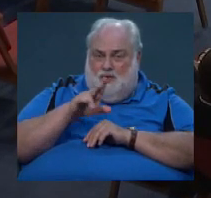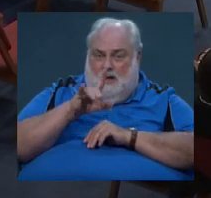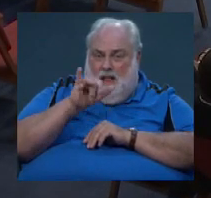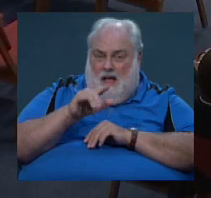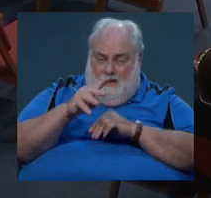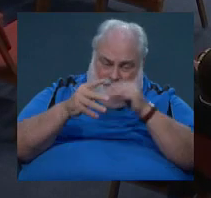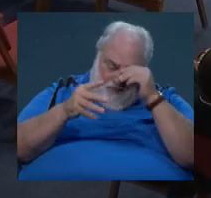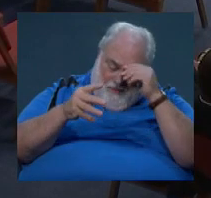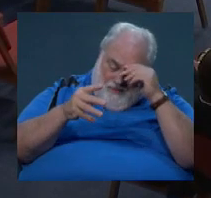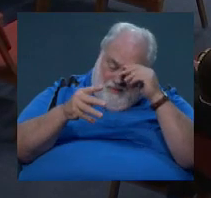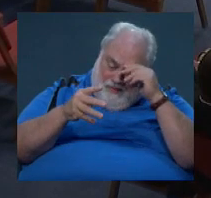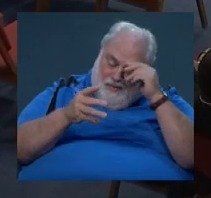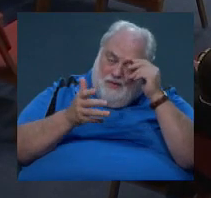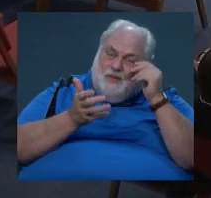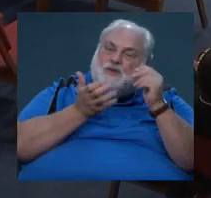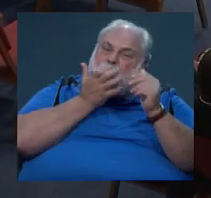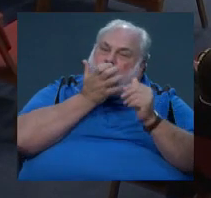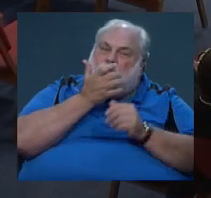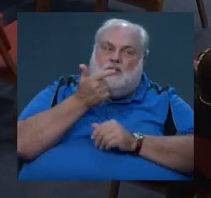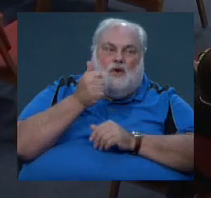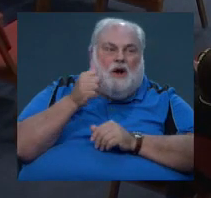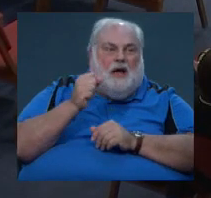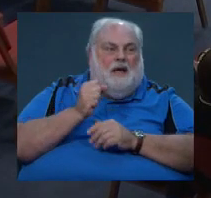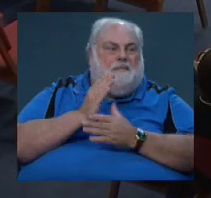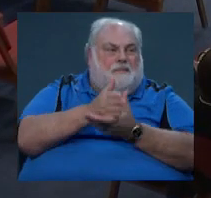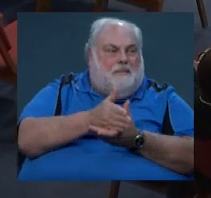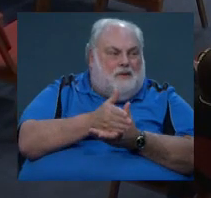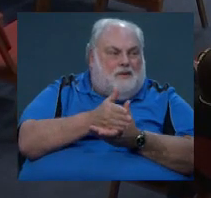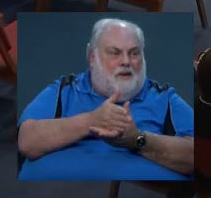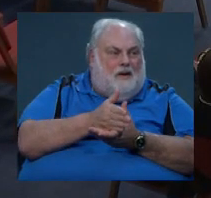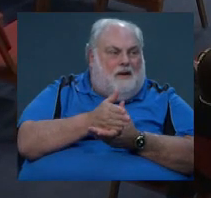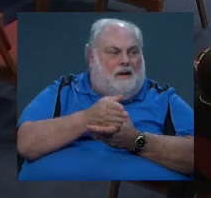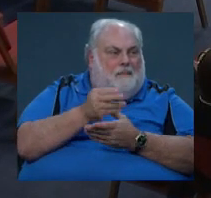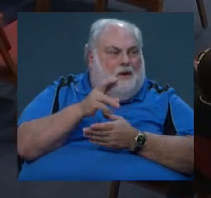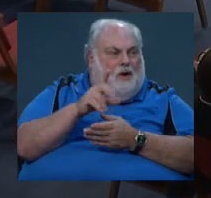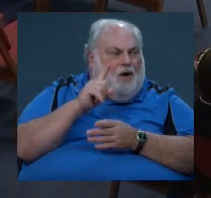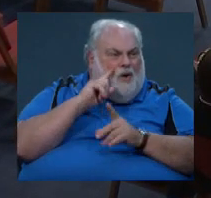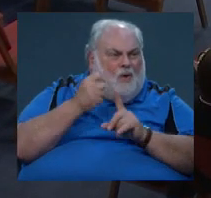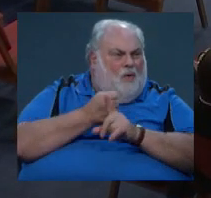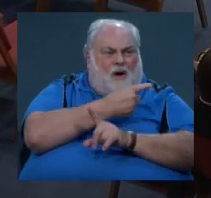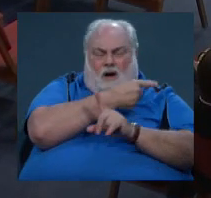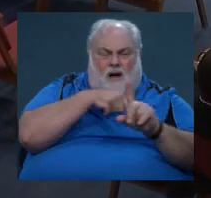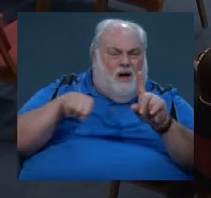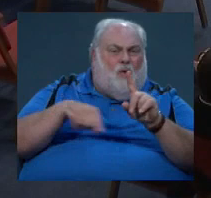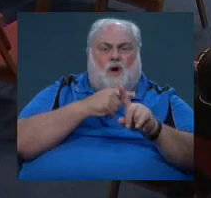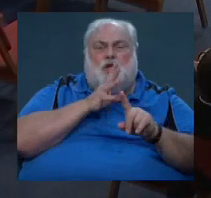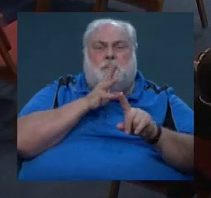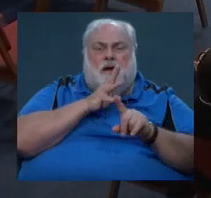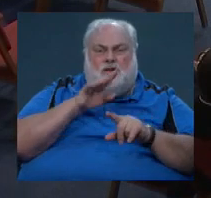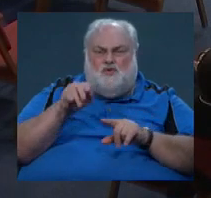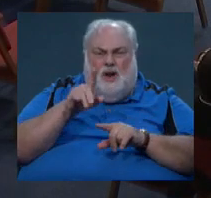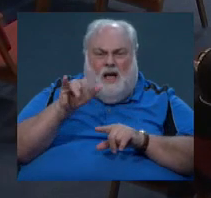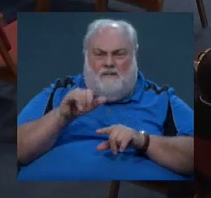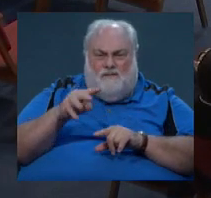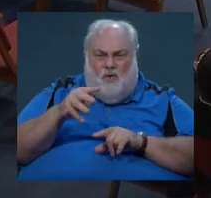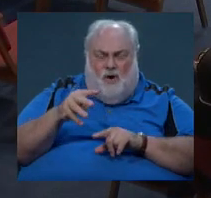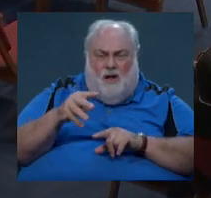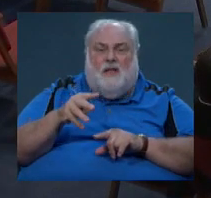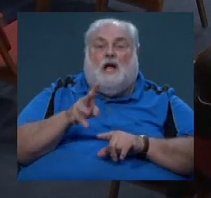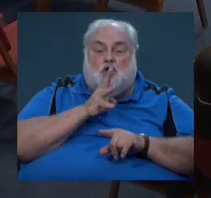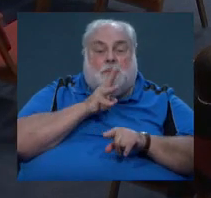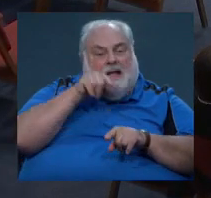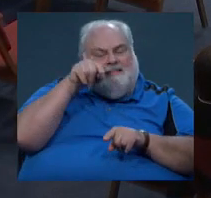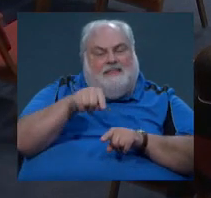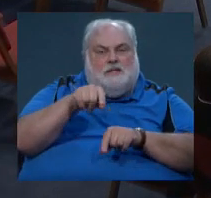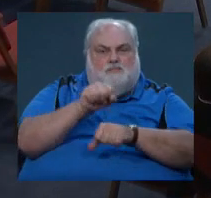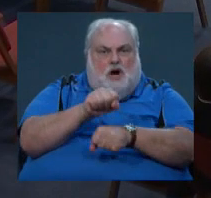July, grass gets dry. Mr. Walker, Yes, where sir. are you going with this? I mean, we're talking about the 4th of July. Yeah. Talk about the